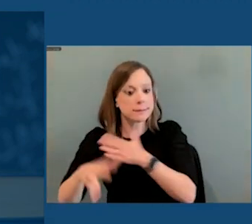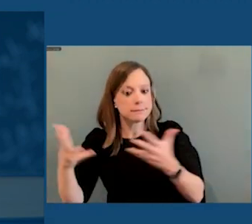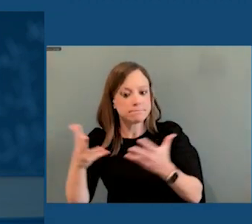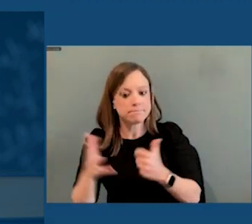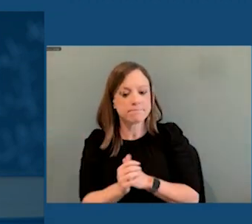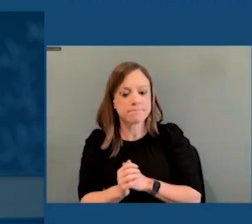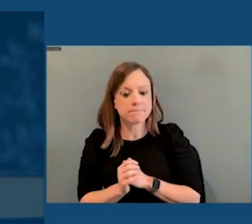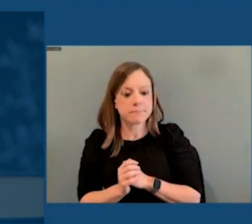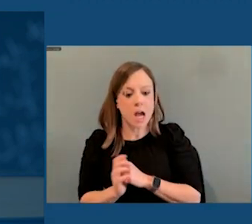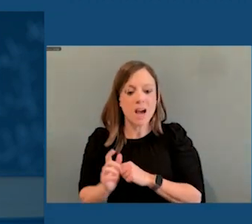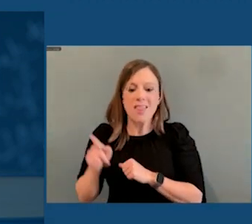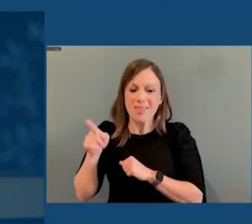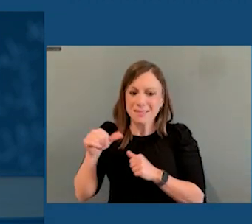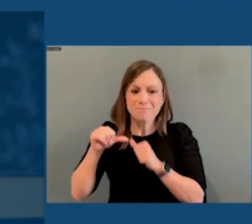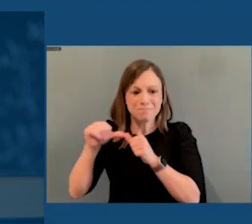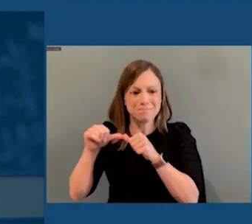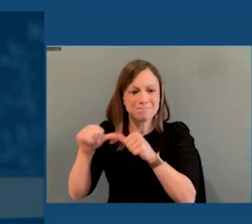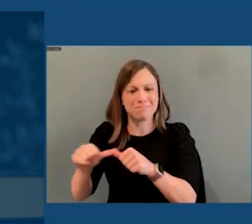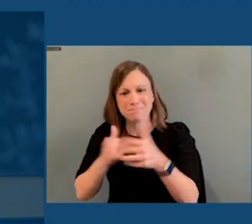of our highest priorities,